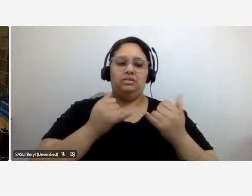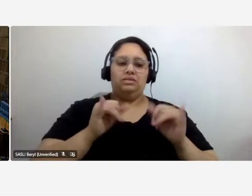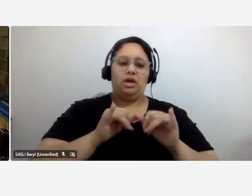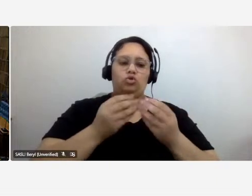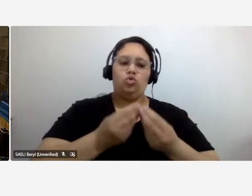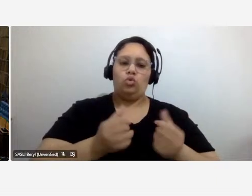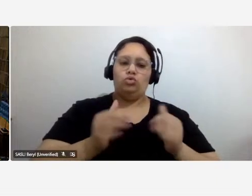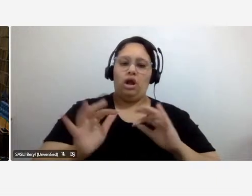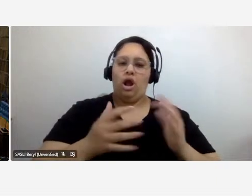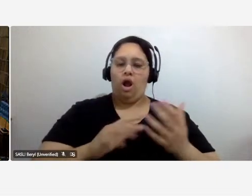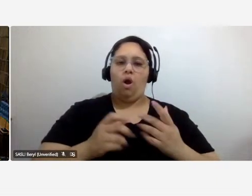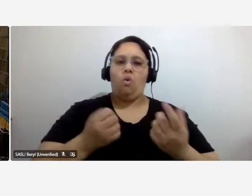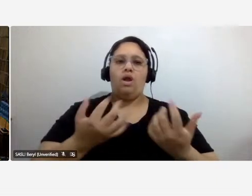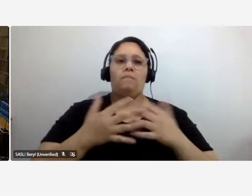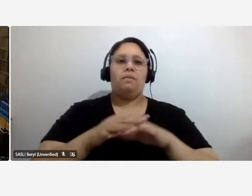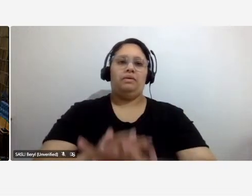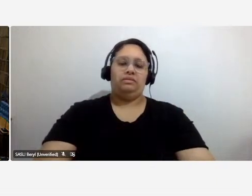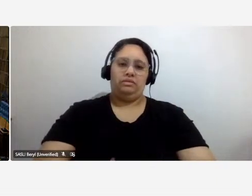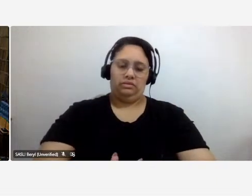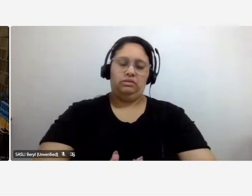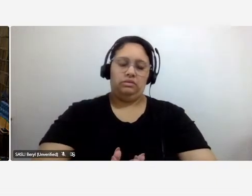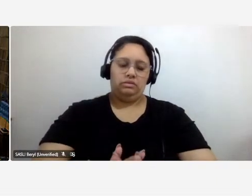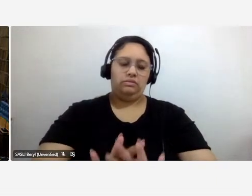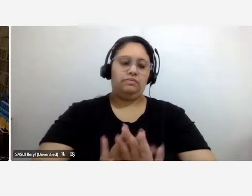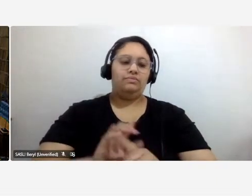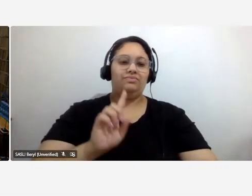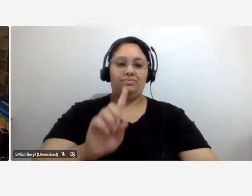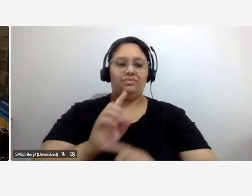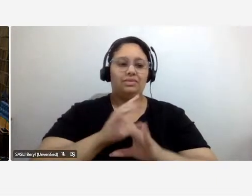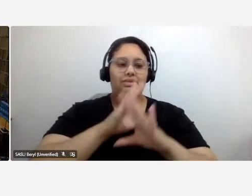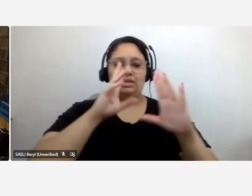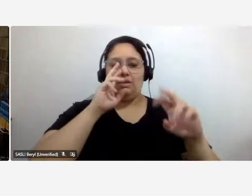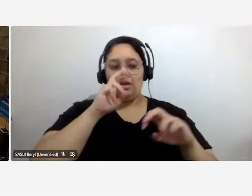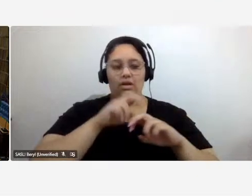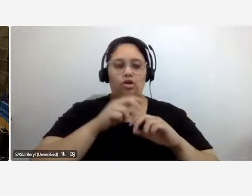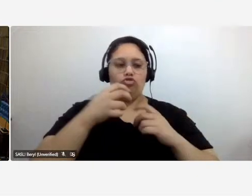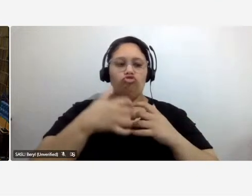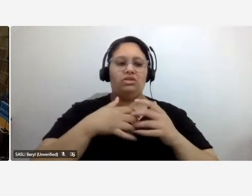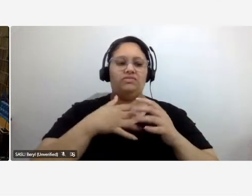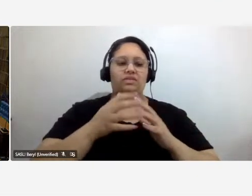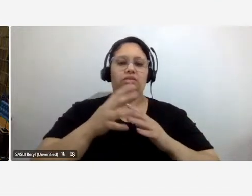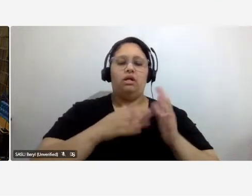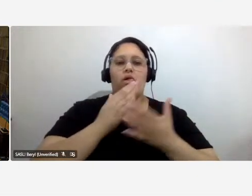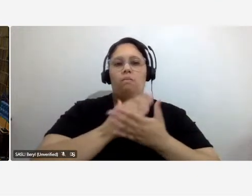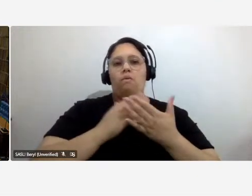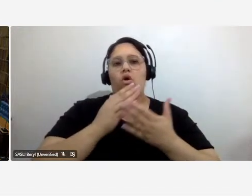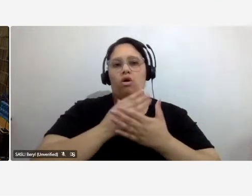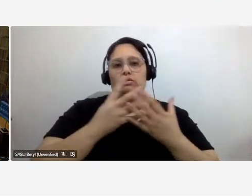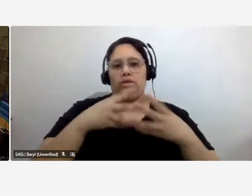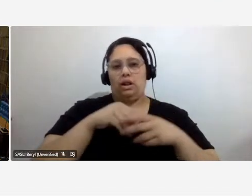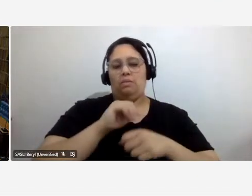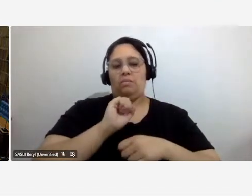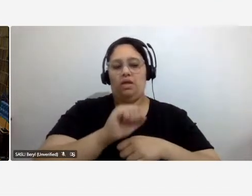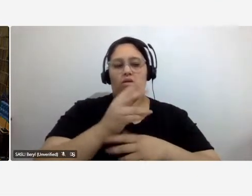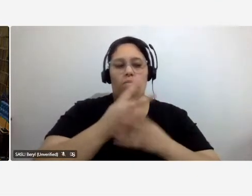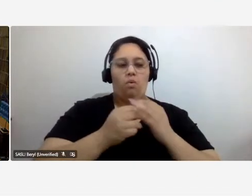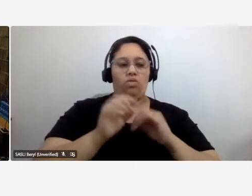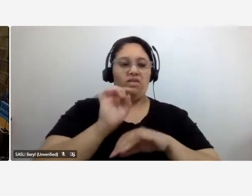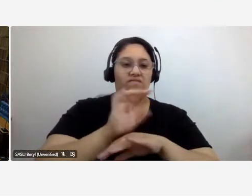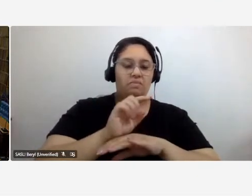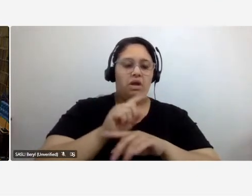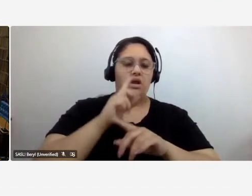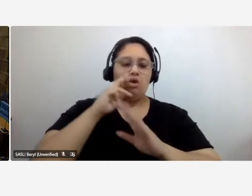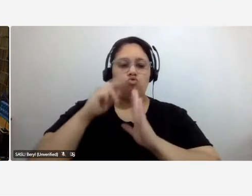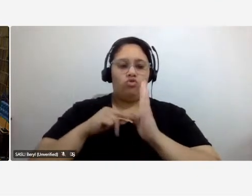that are being implemented. And very clearly, there's transversal aspects at play here, both in the feedback and my reading